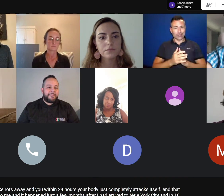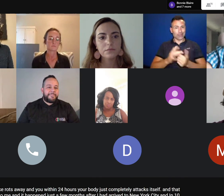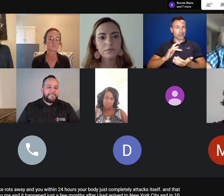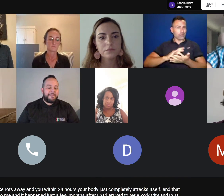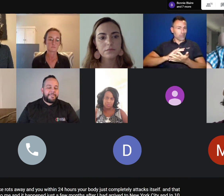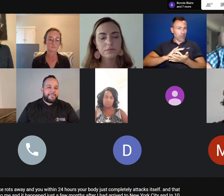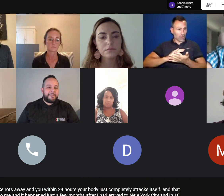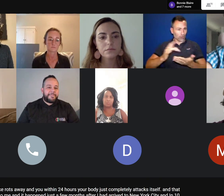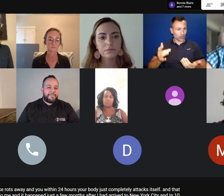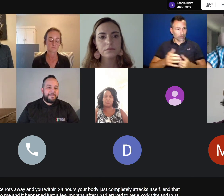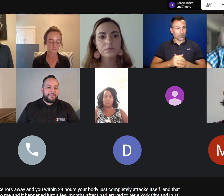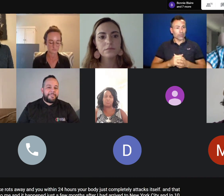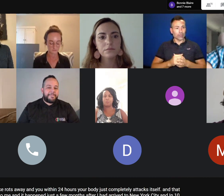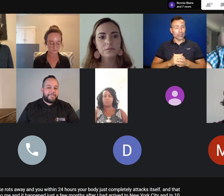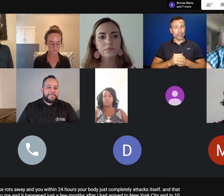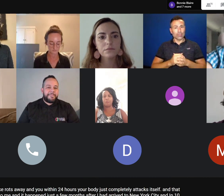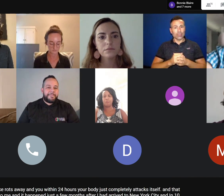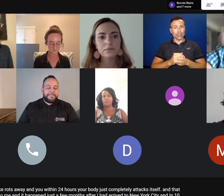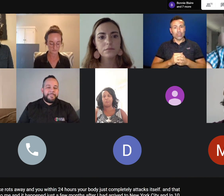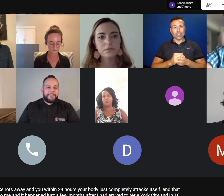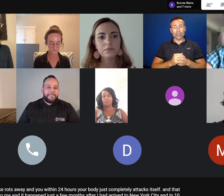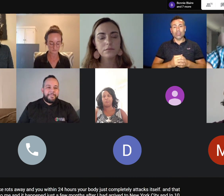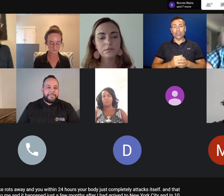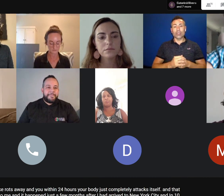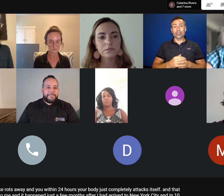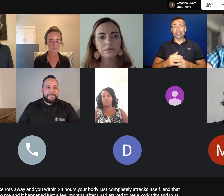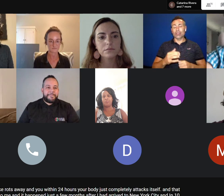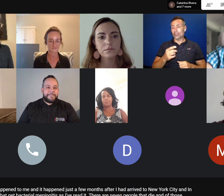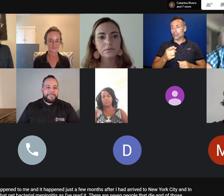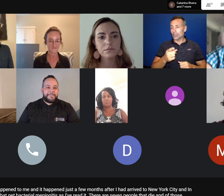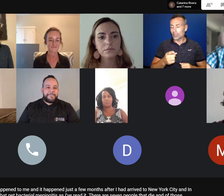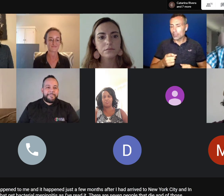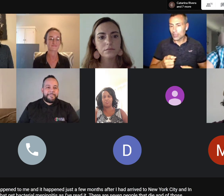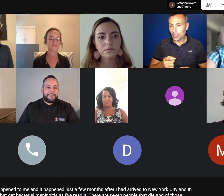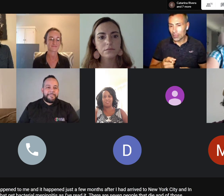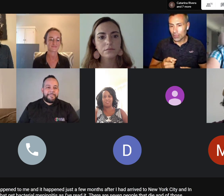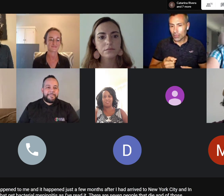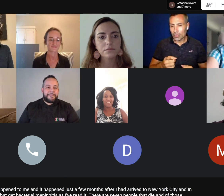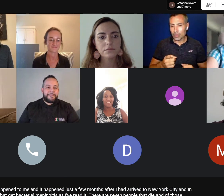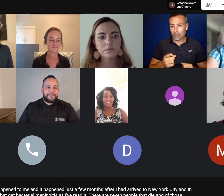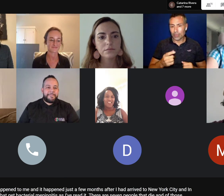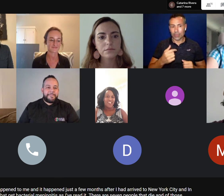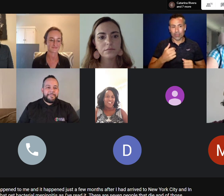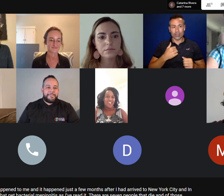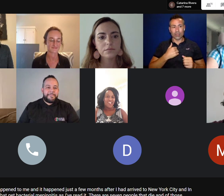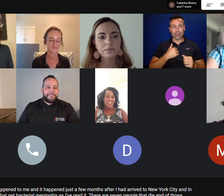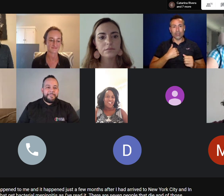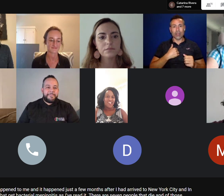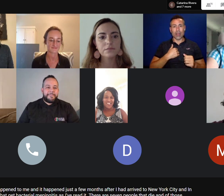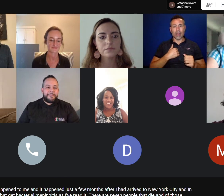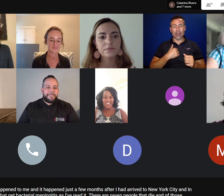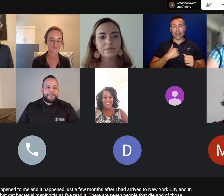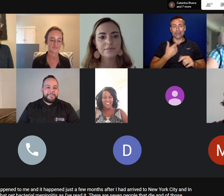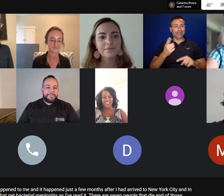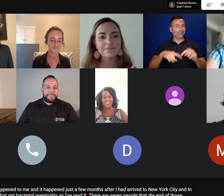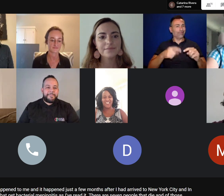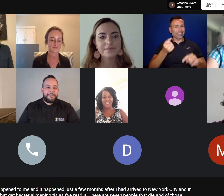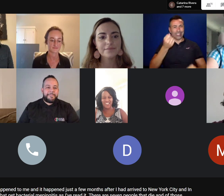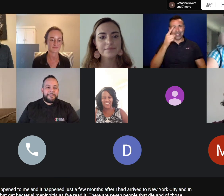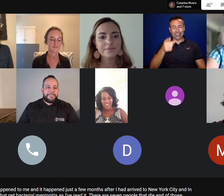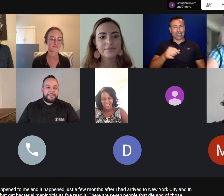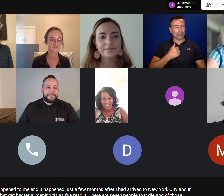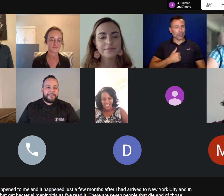It's really aggressive. And I was just very lucky because God loves me and I'm fabulous. And he was like, it's not her time to go yet.